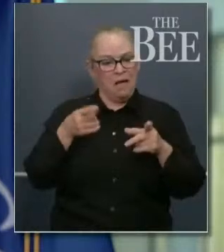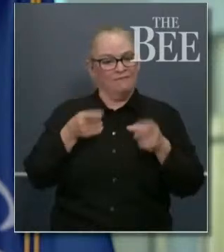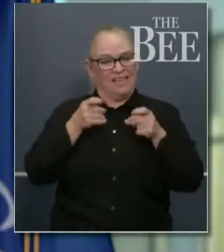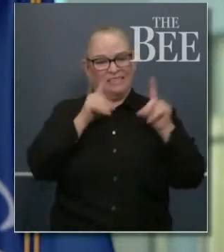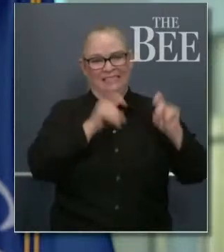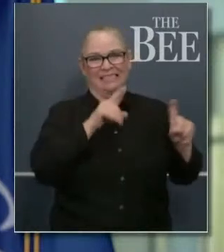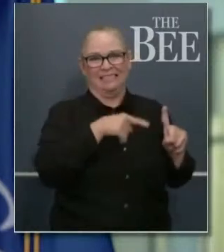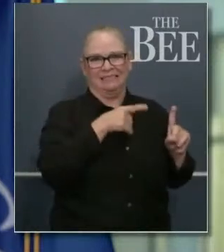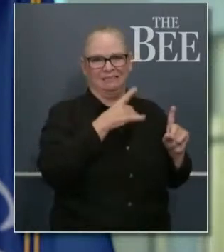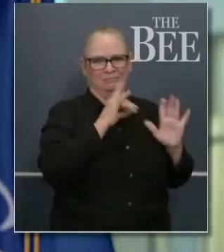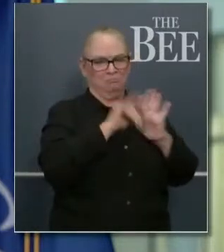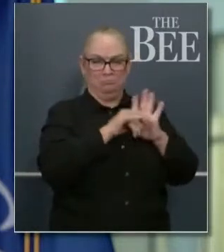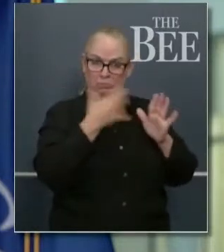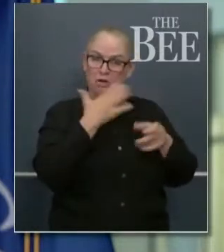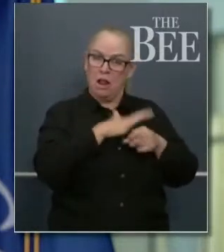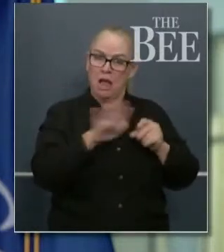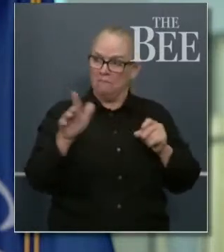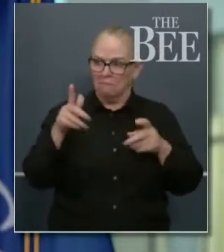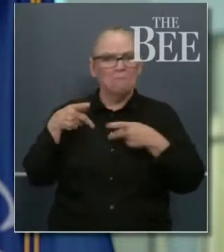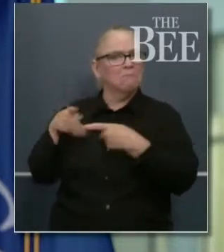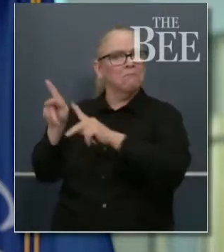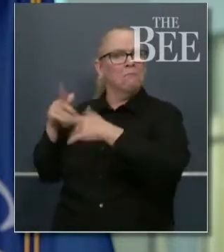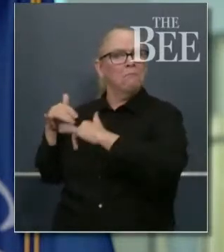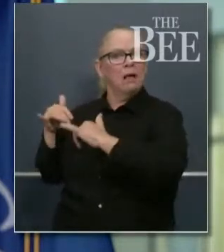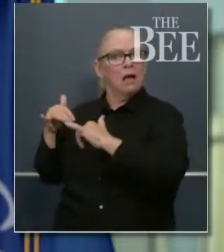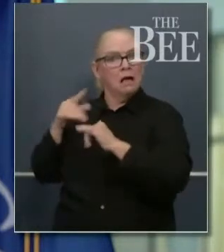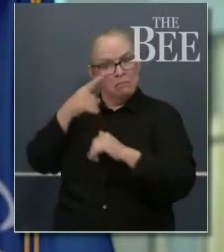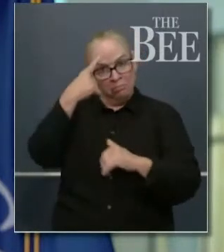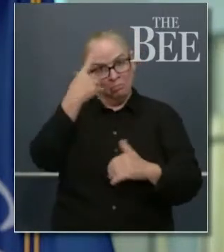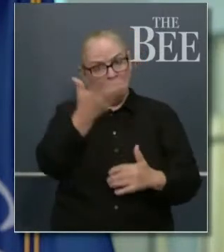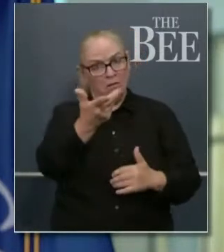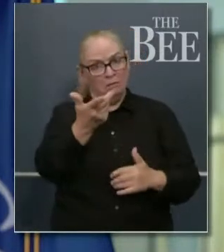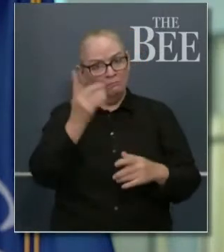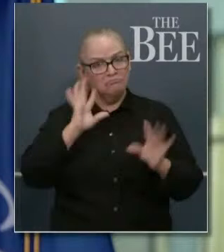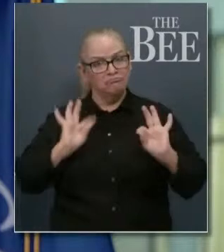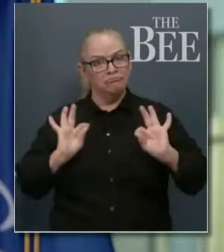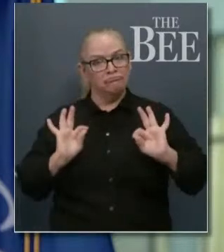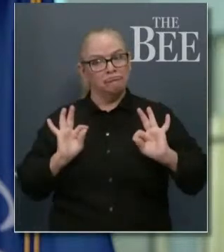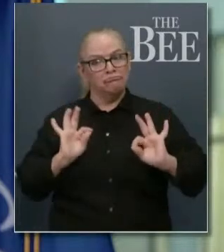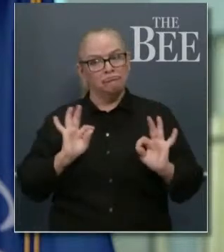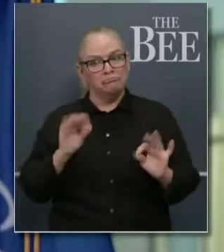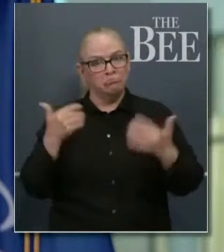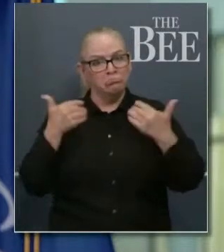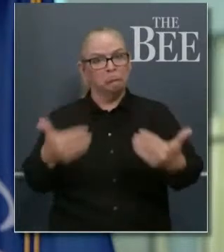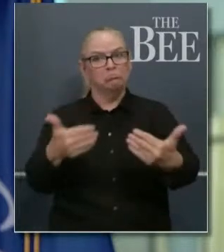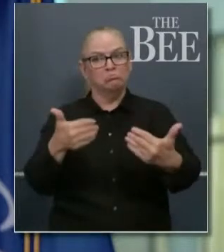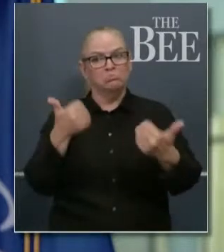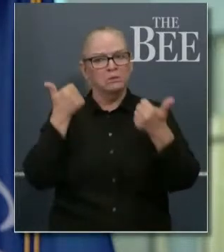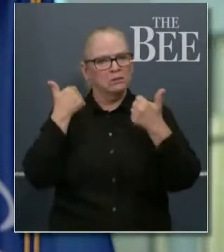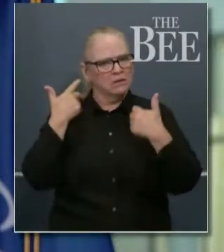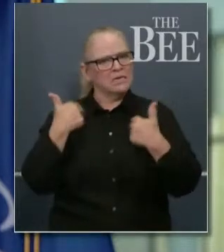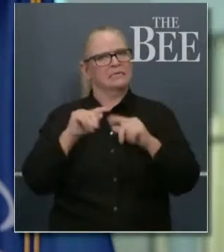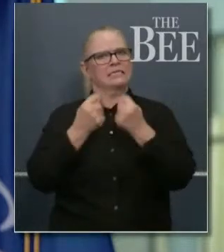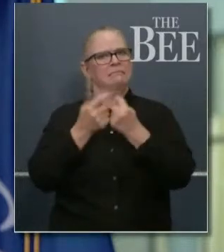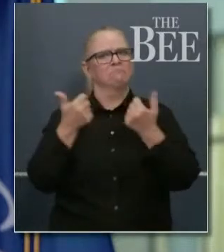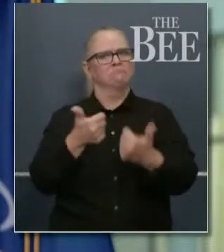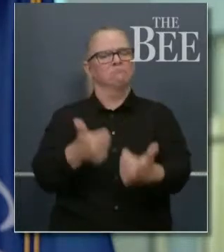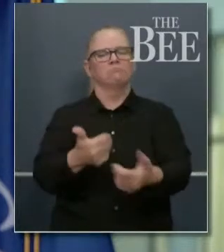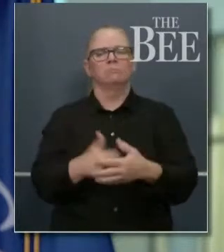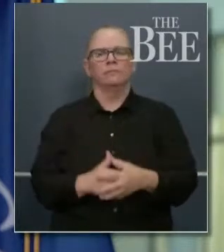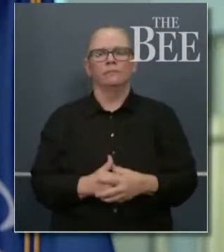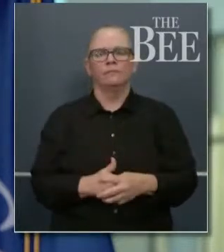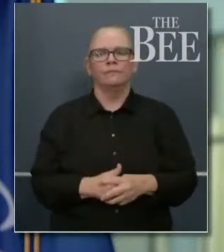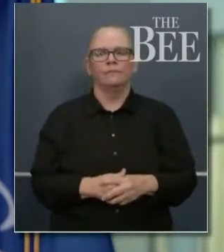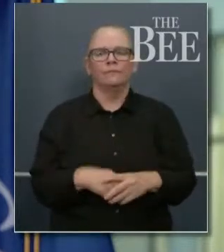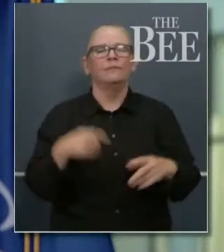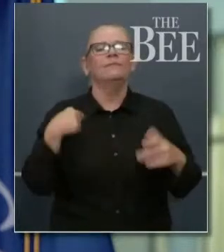in California this fall? Or is there more that you would still want to be done before you support it? Well, we put out guidelines a month or so ago,